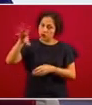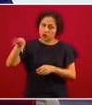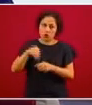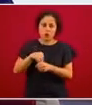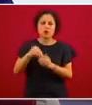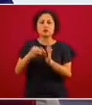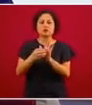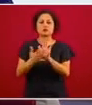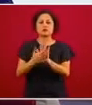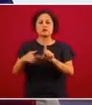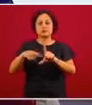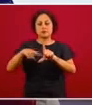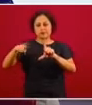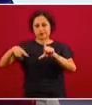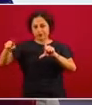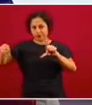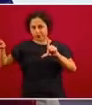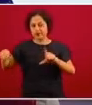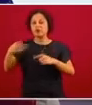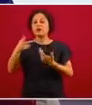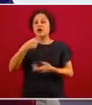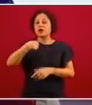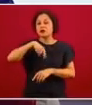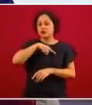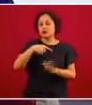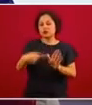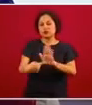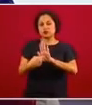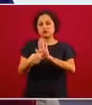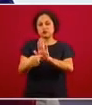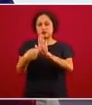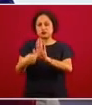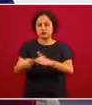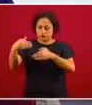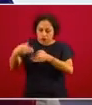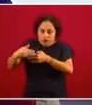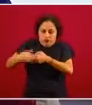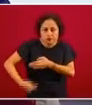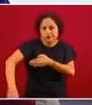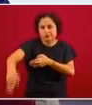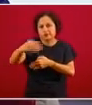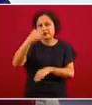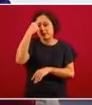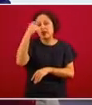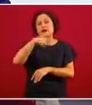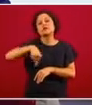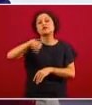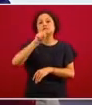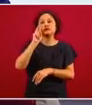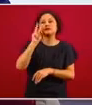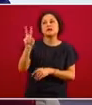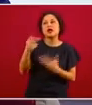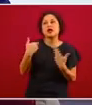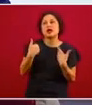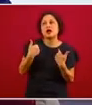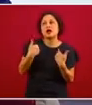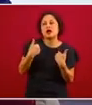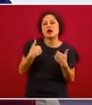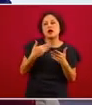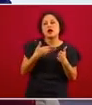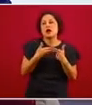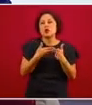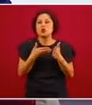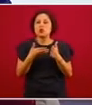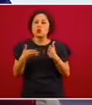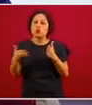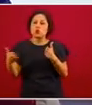So we will be presenting this chart during the following days and weeks to observe the